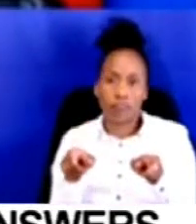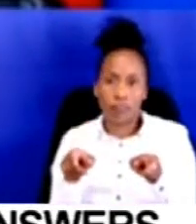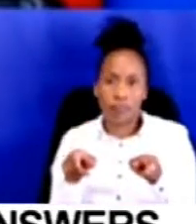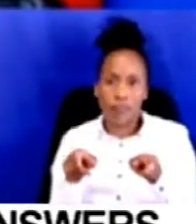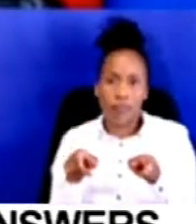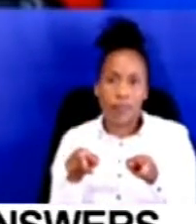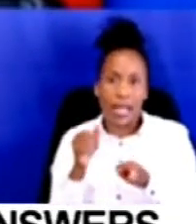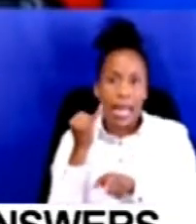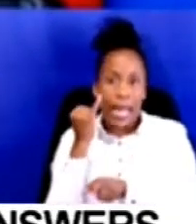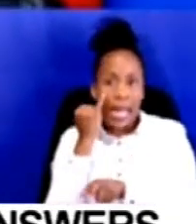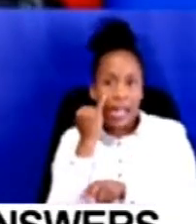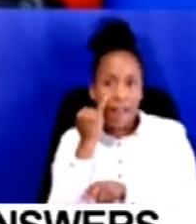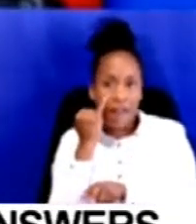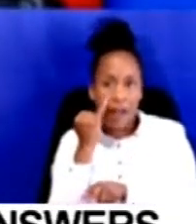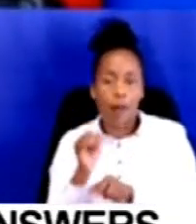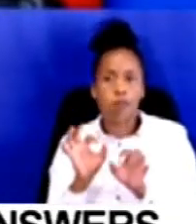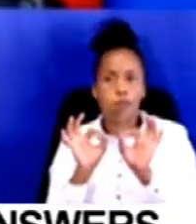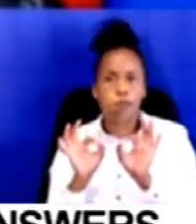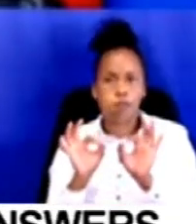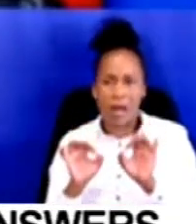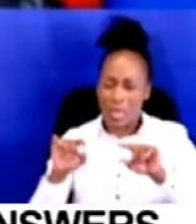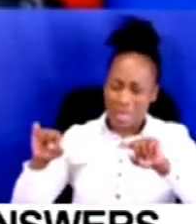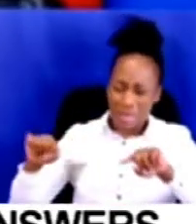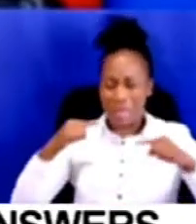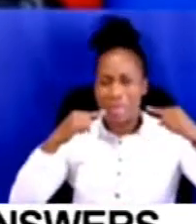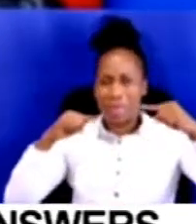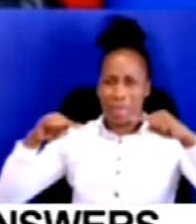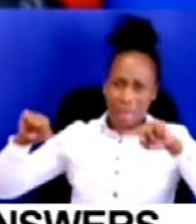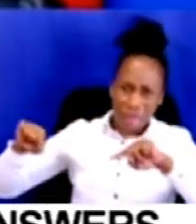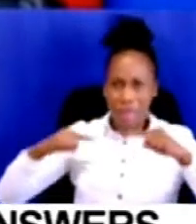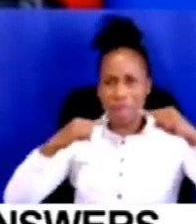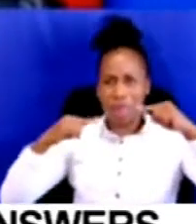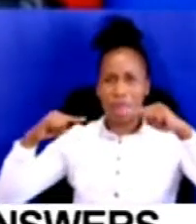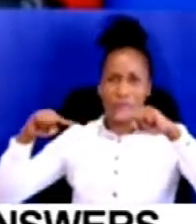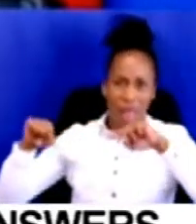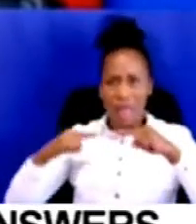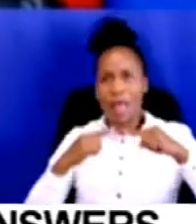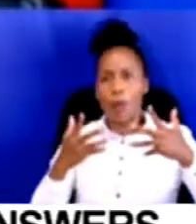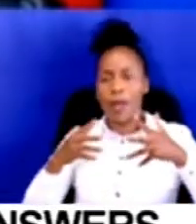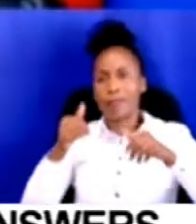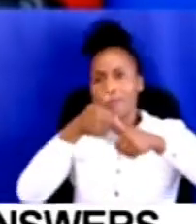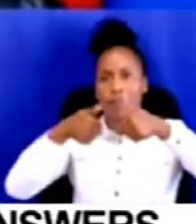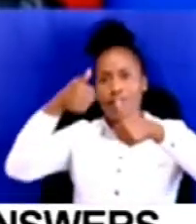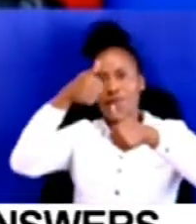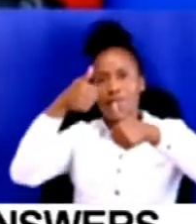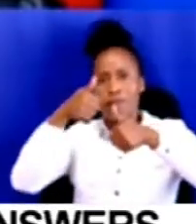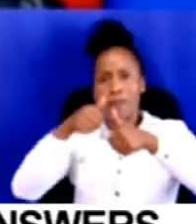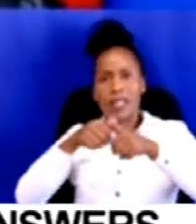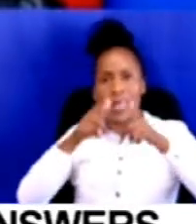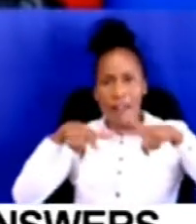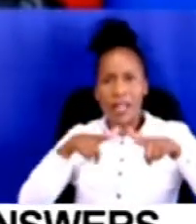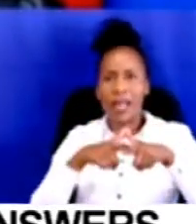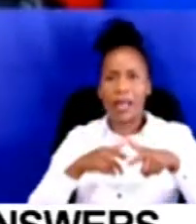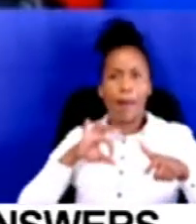If there's constant quibbling and fighting at the leadership level, the mayor,